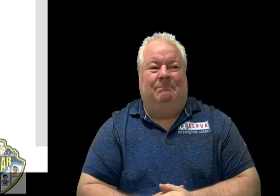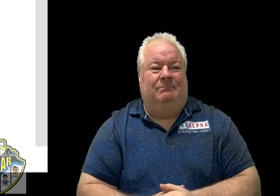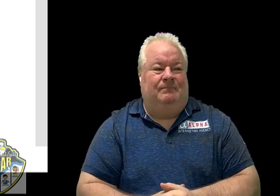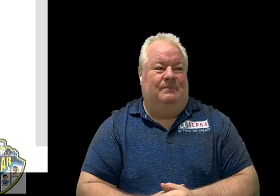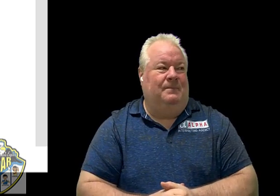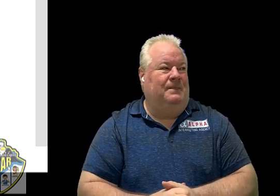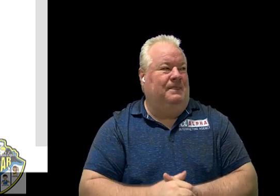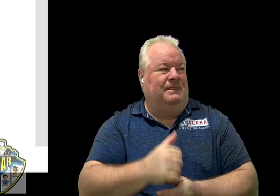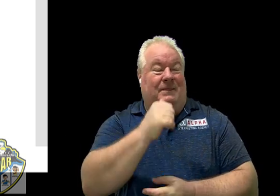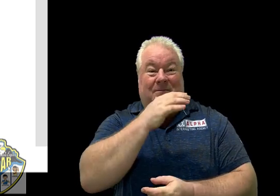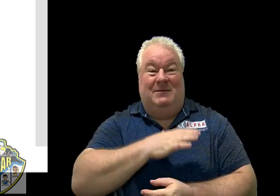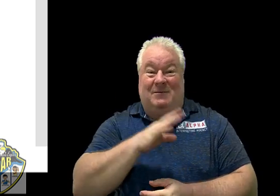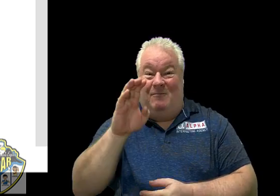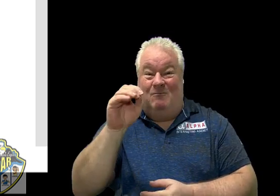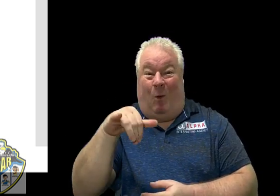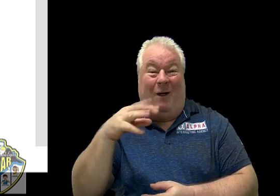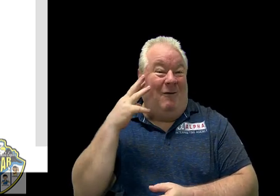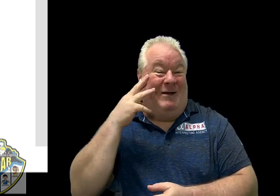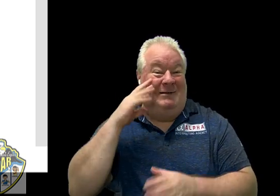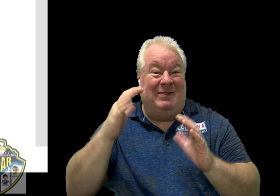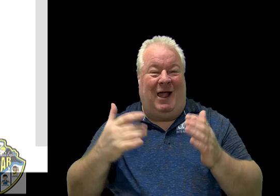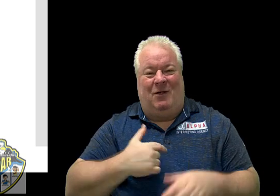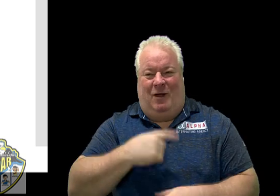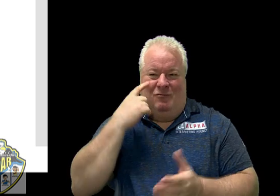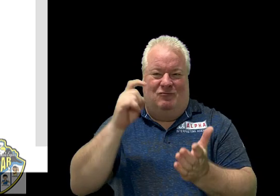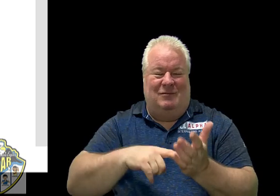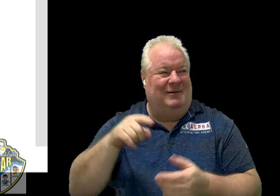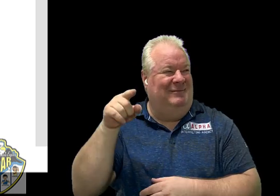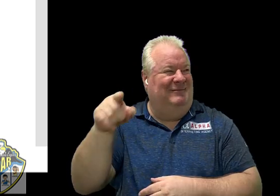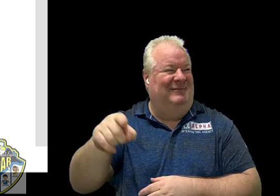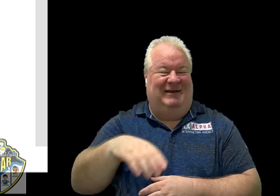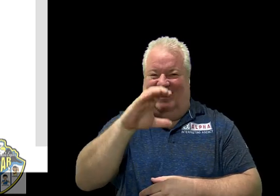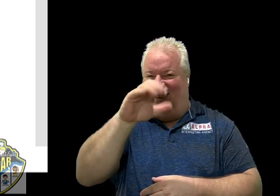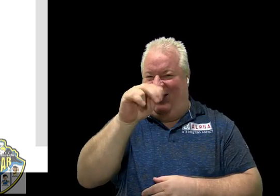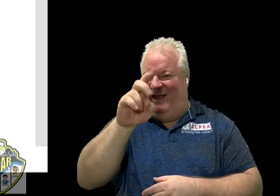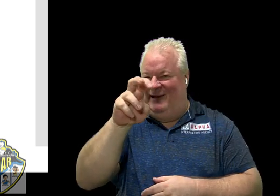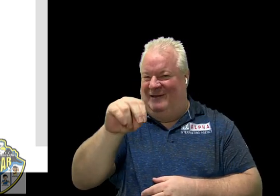And from Mrs. Moy's classroom, we celebrate Kaden.